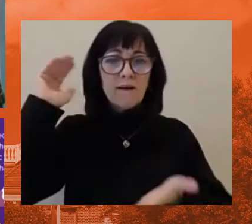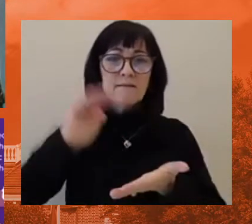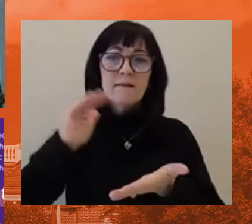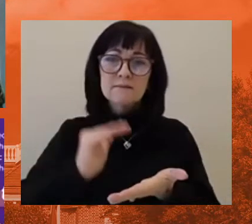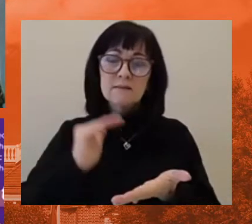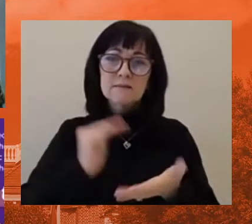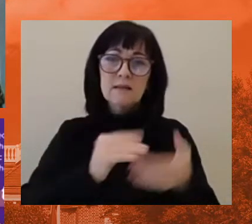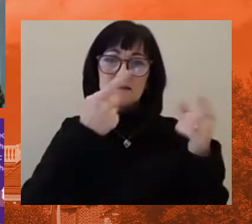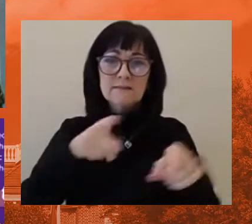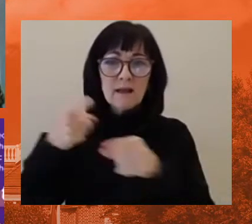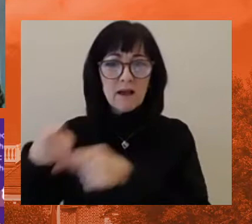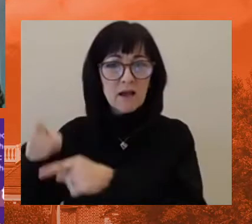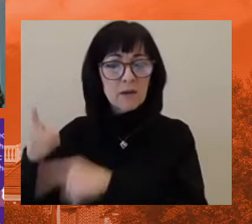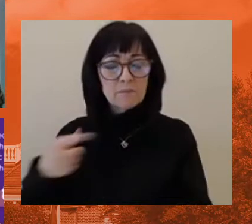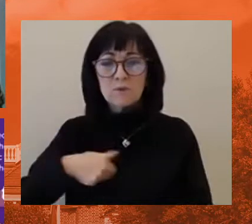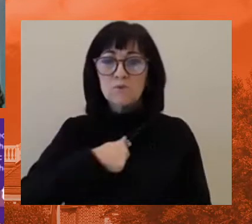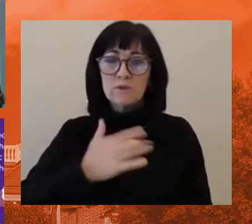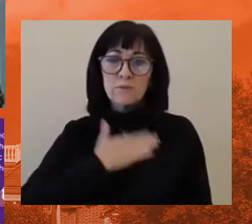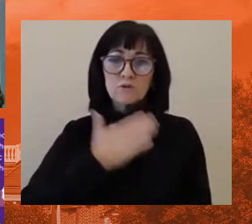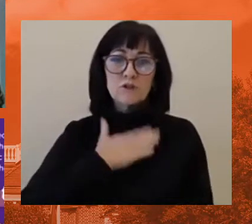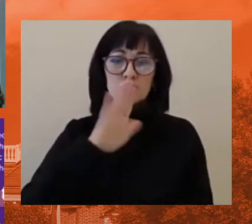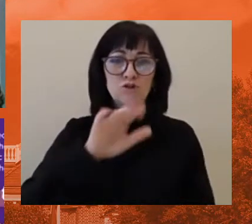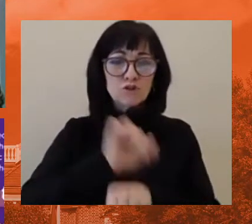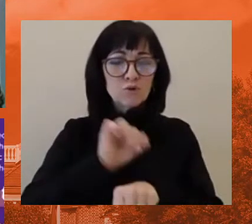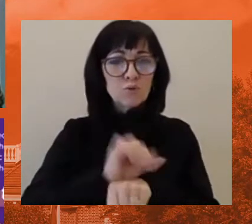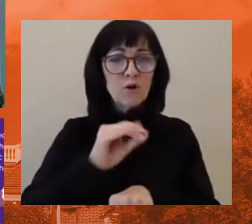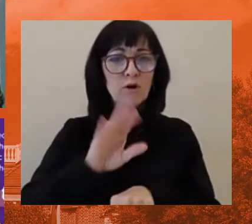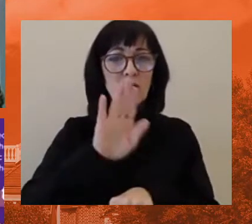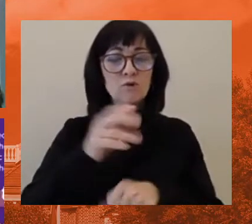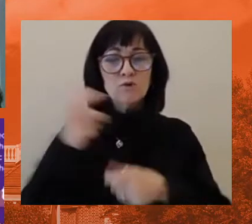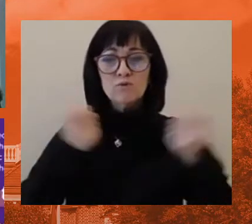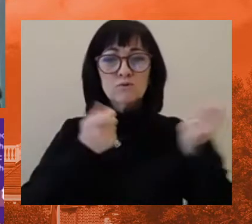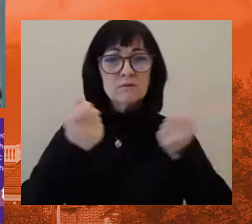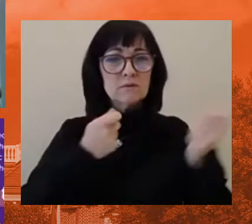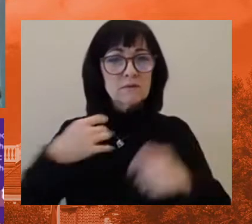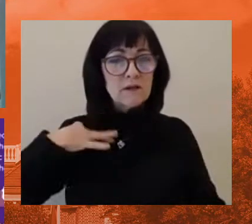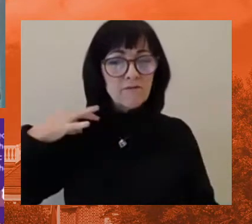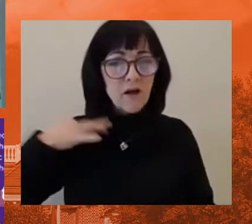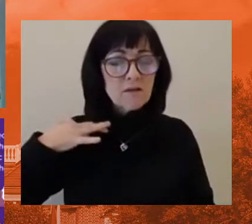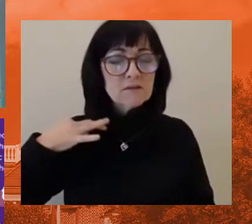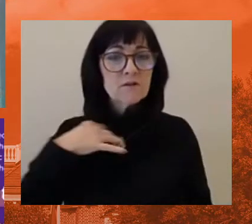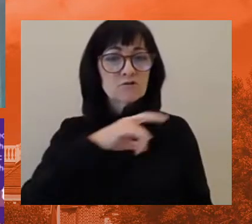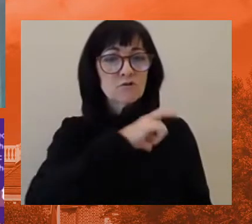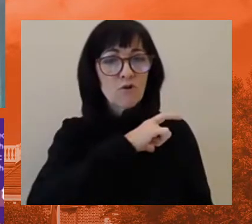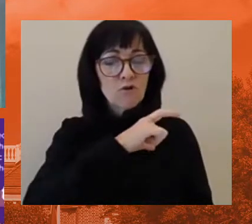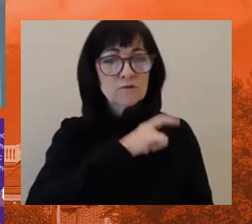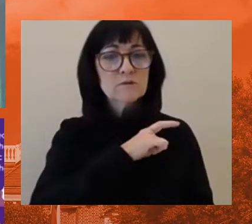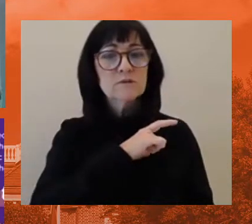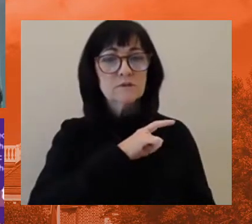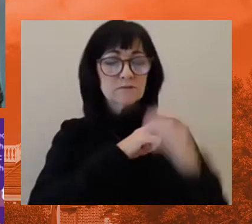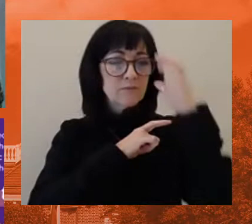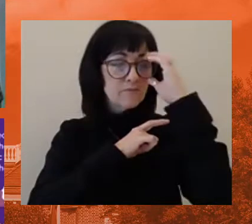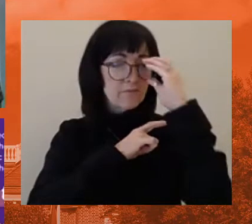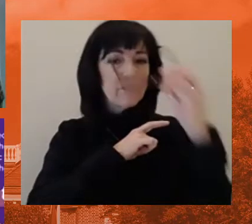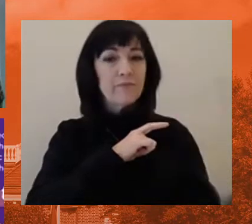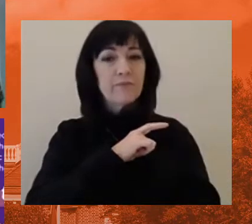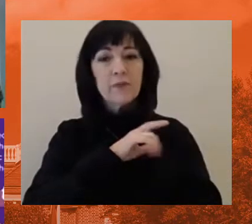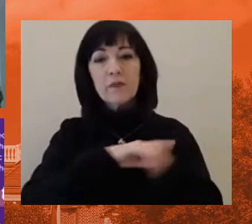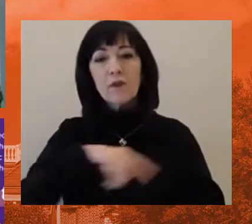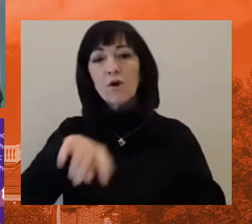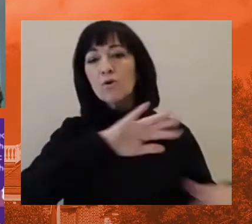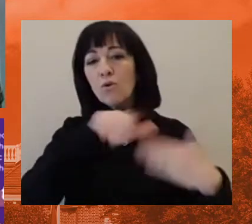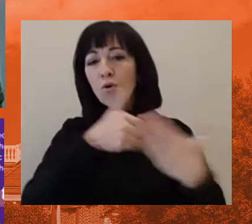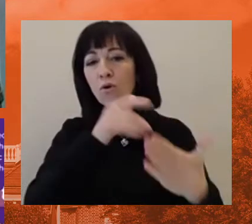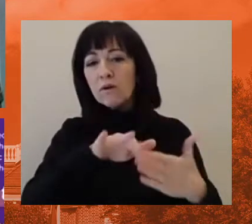the work that you do, the volunteers, our law enforcement agencies, the tremendous work that they do with a very